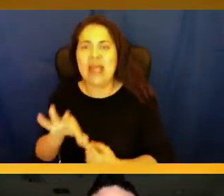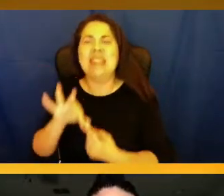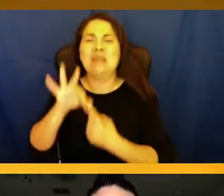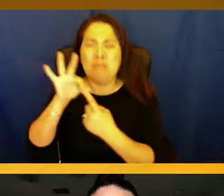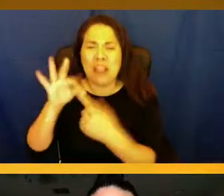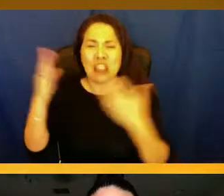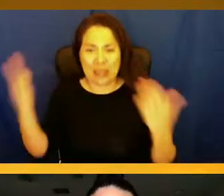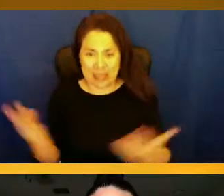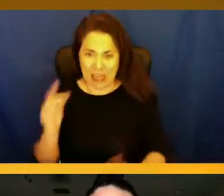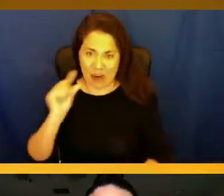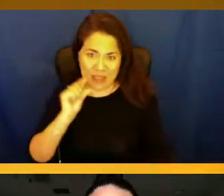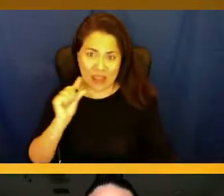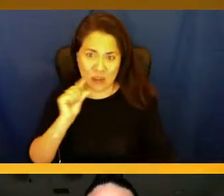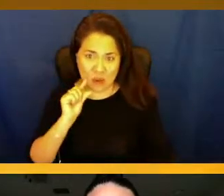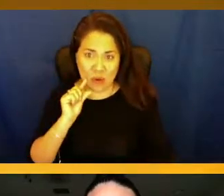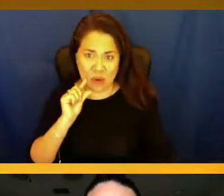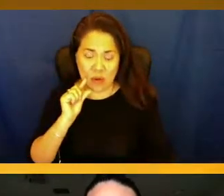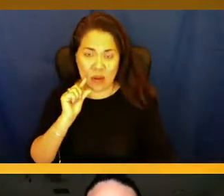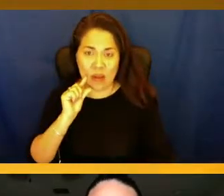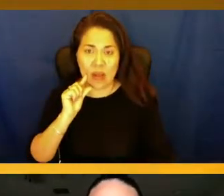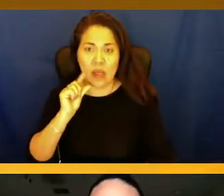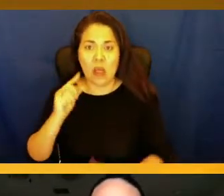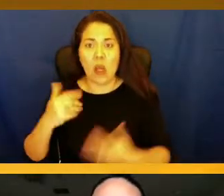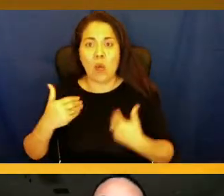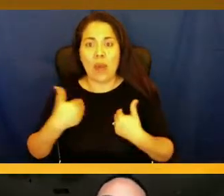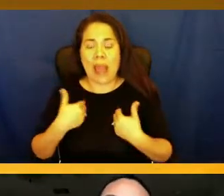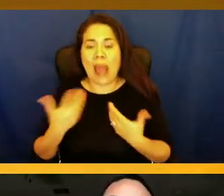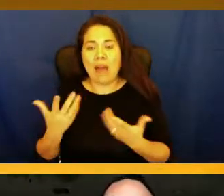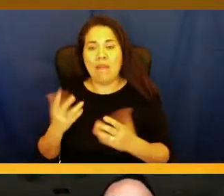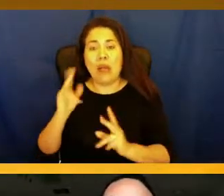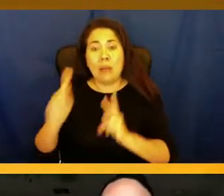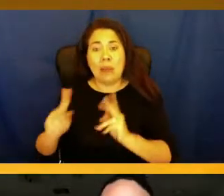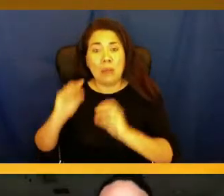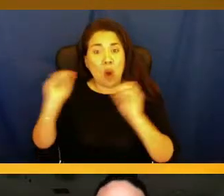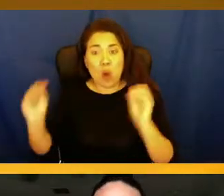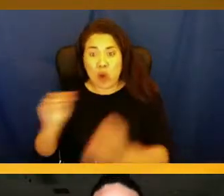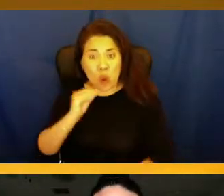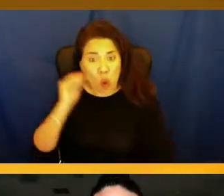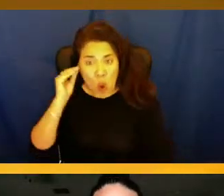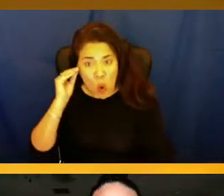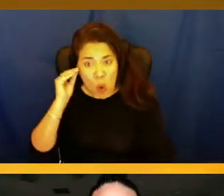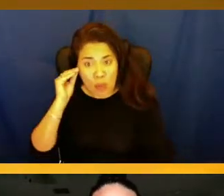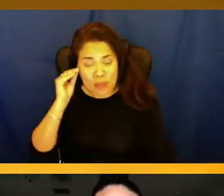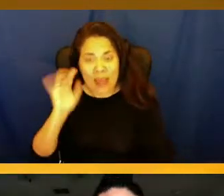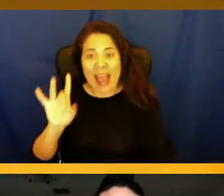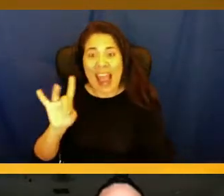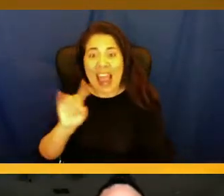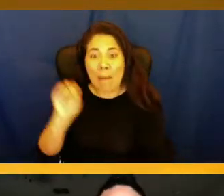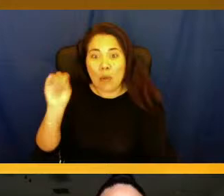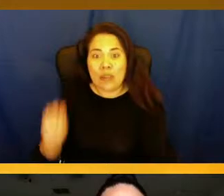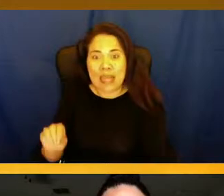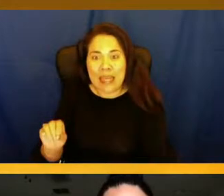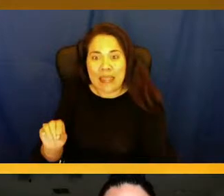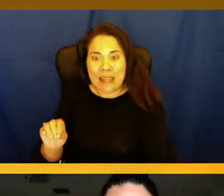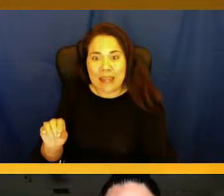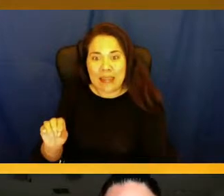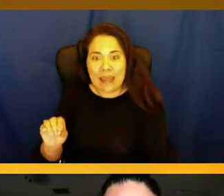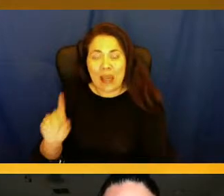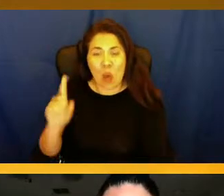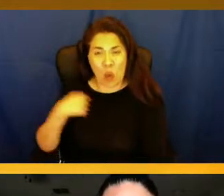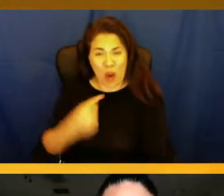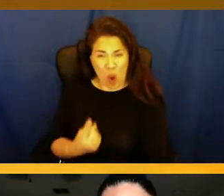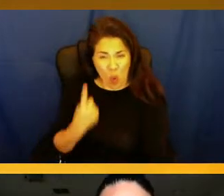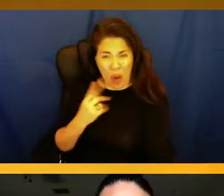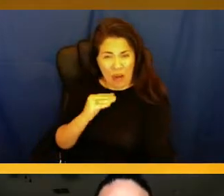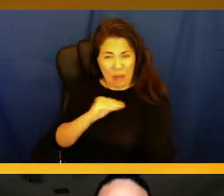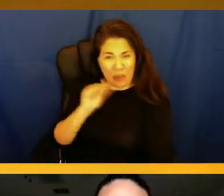Antonio, we have a homeless population in of 8%. We're only 1% of the population in